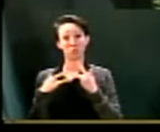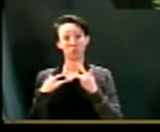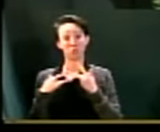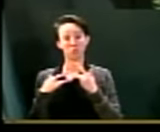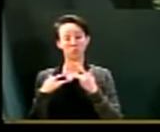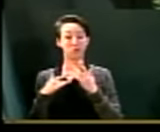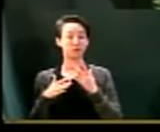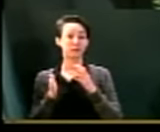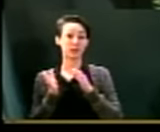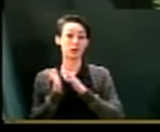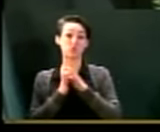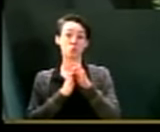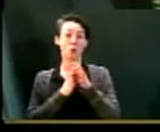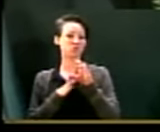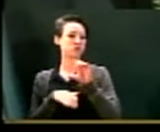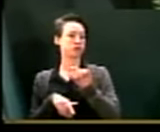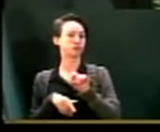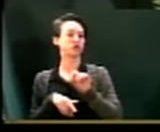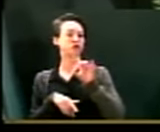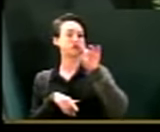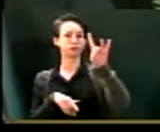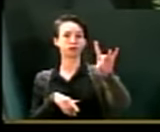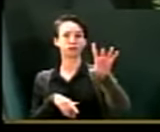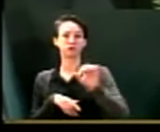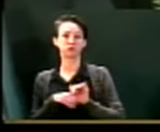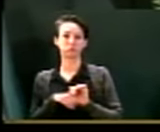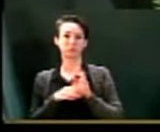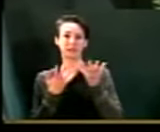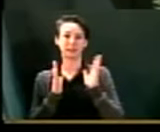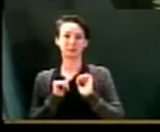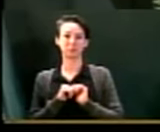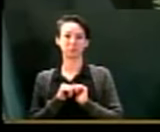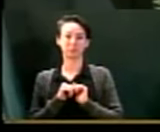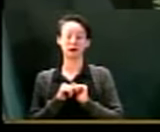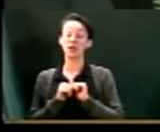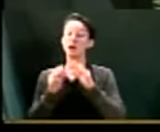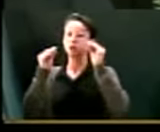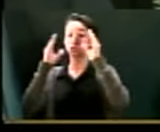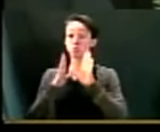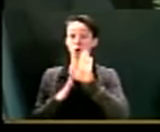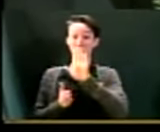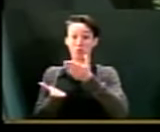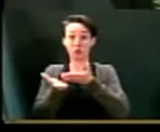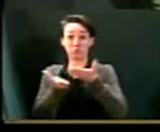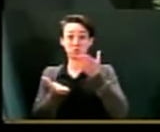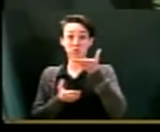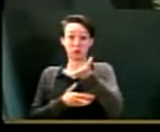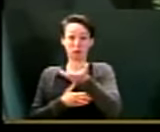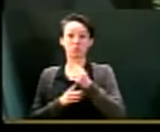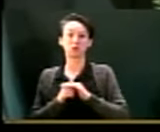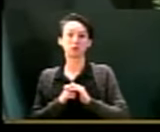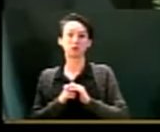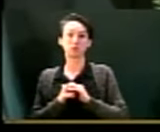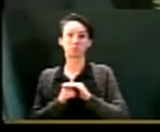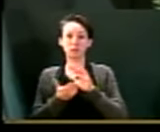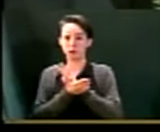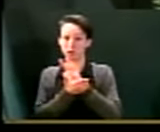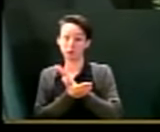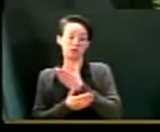school-wide score, and that is all. Even though the teacher's evidence is there, their documentation is there.